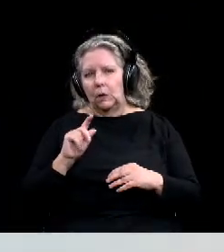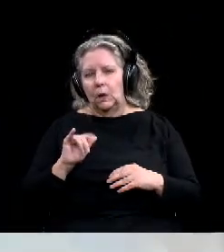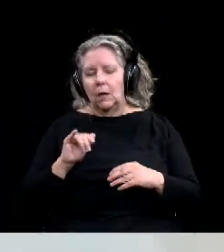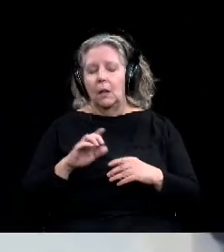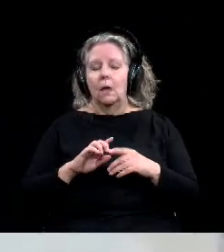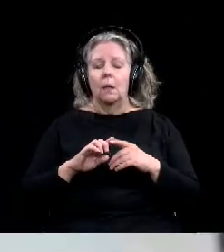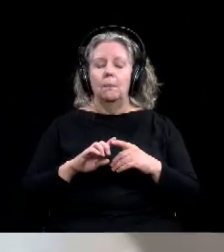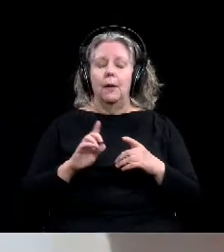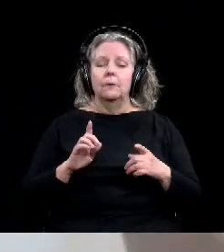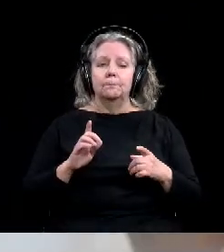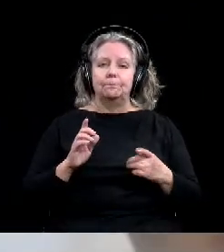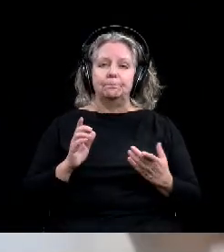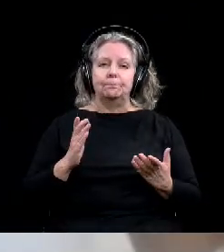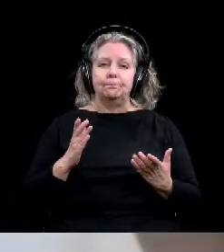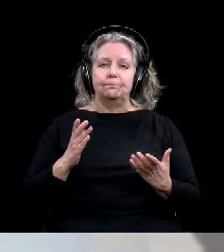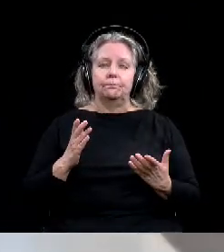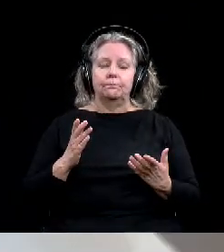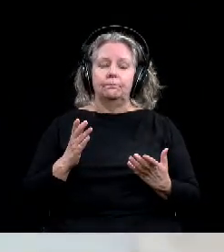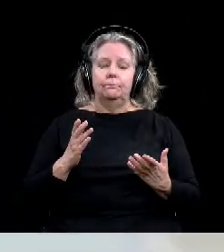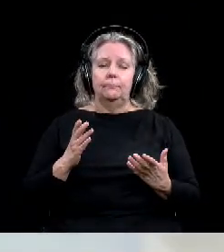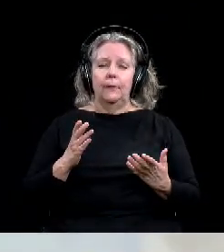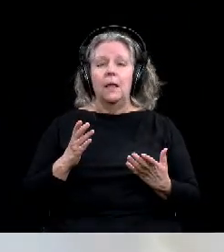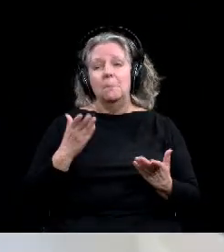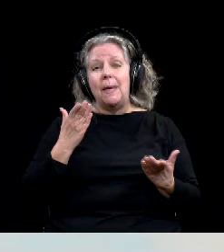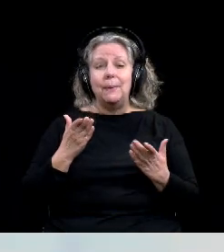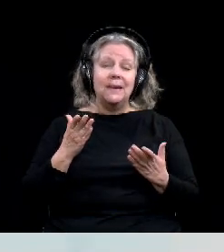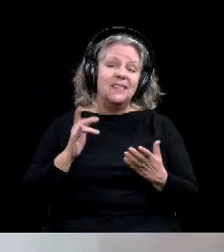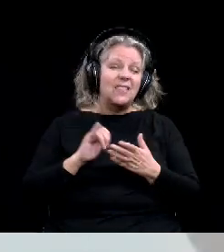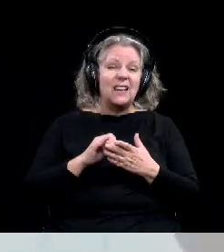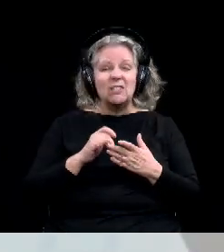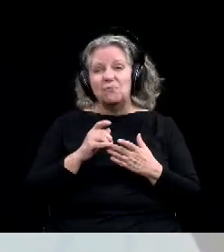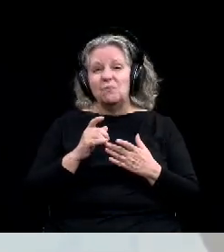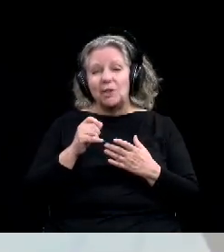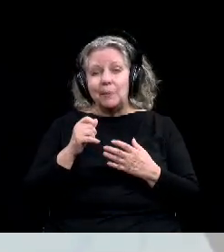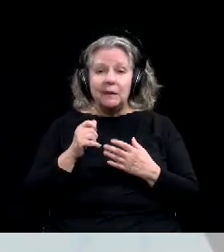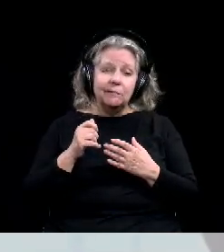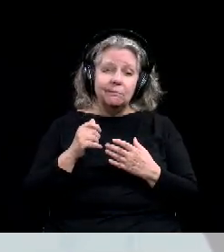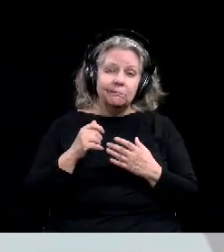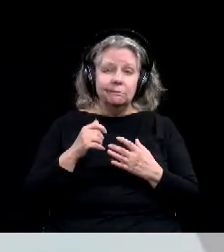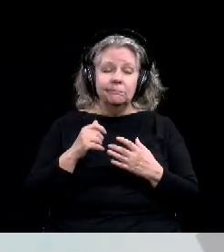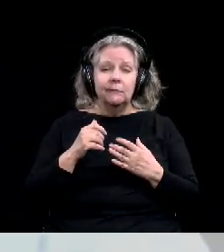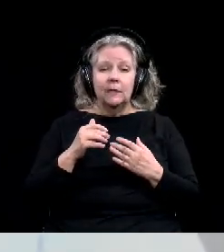kind of how I'm processing. Where are we in the journey towards herd immunity?